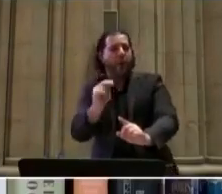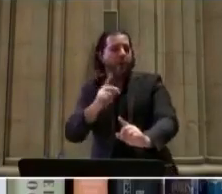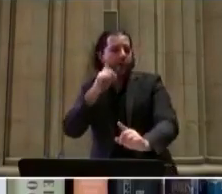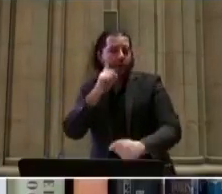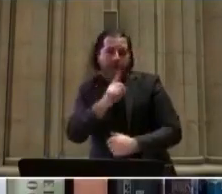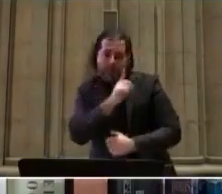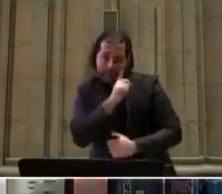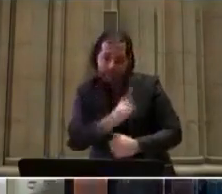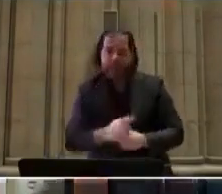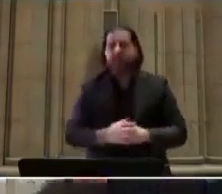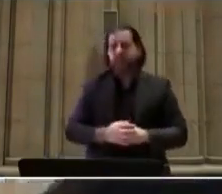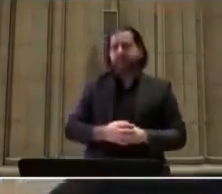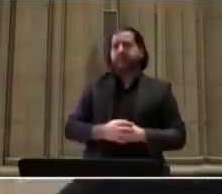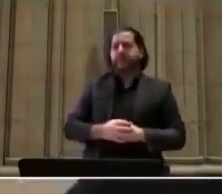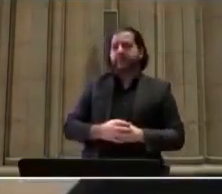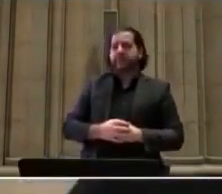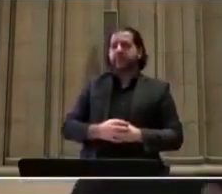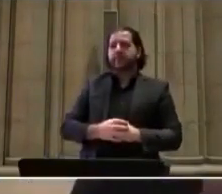eyes.